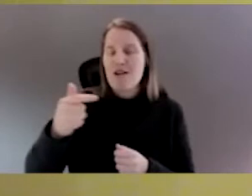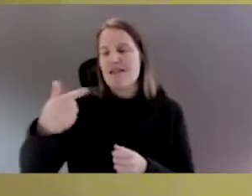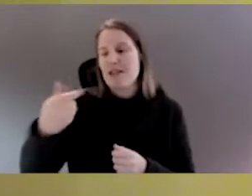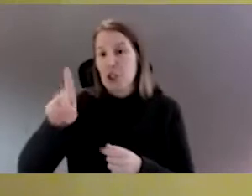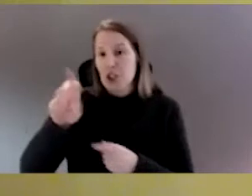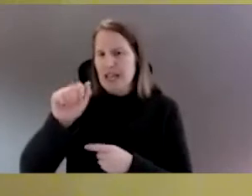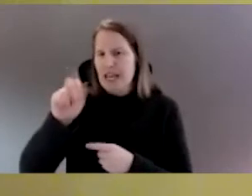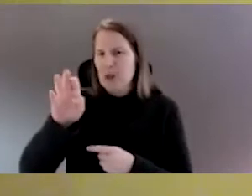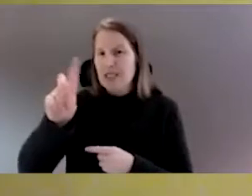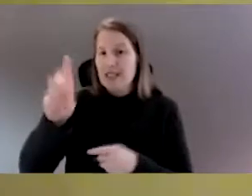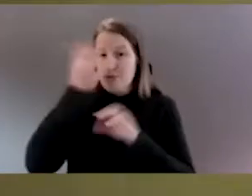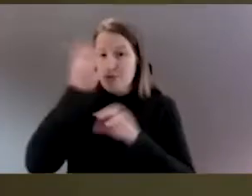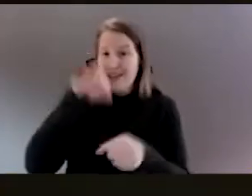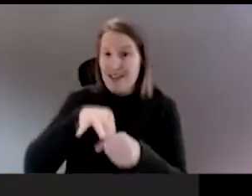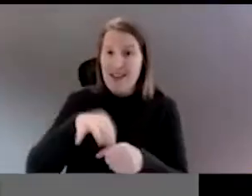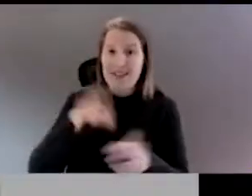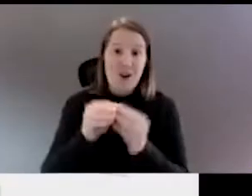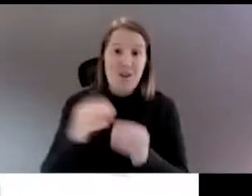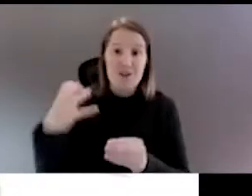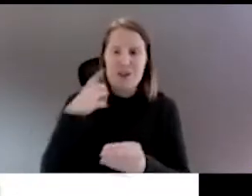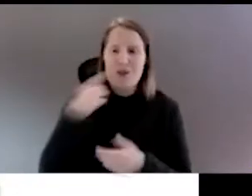chair. Thank you.